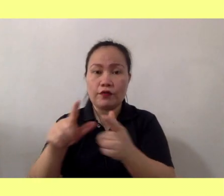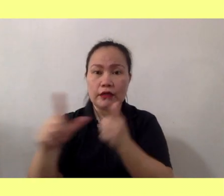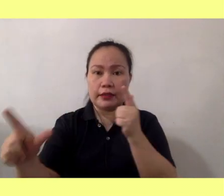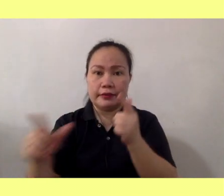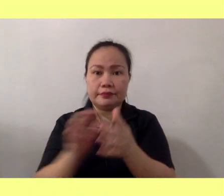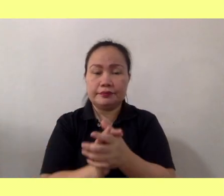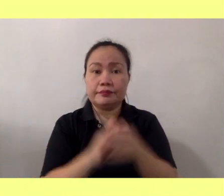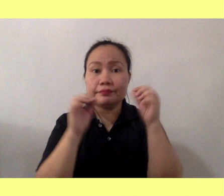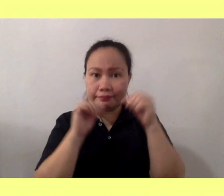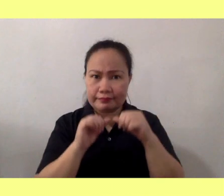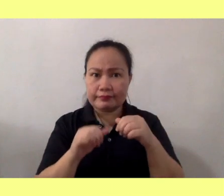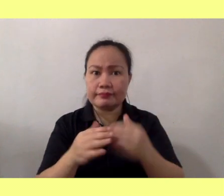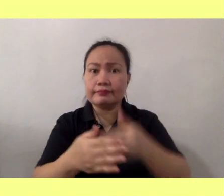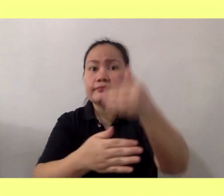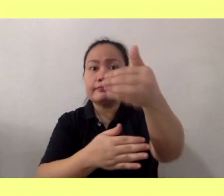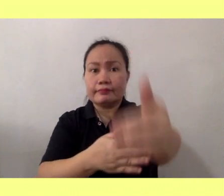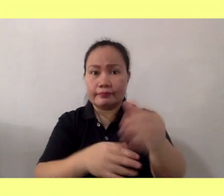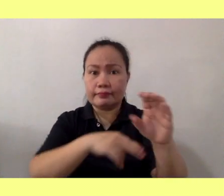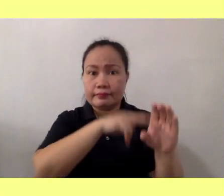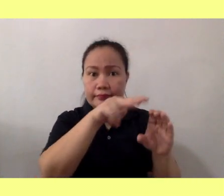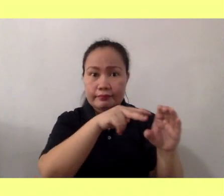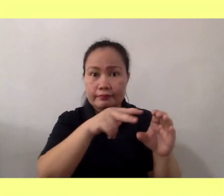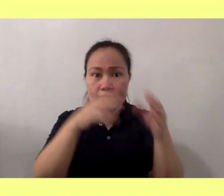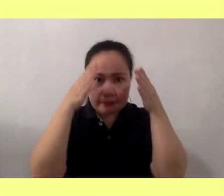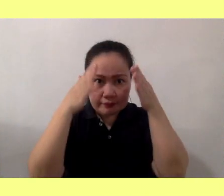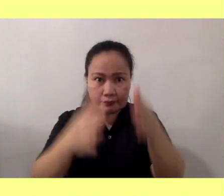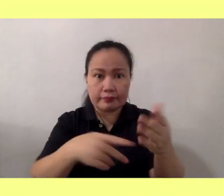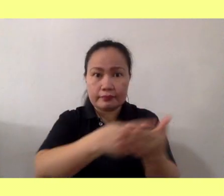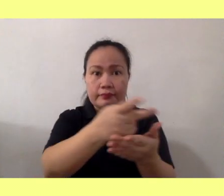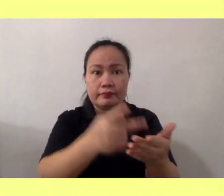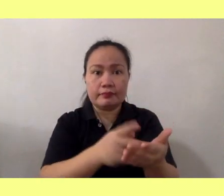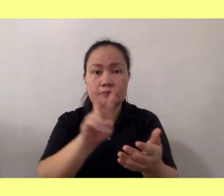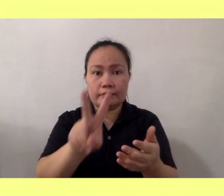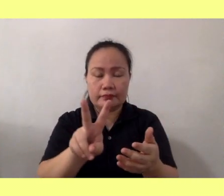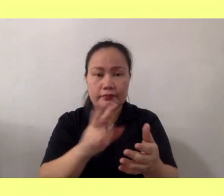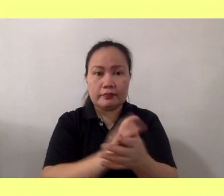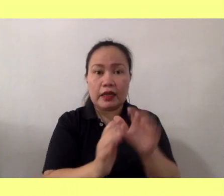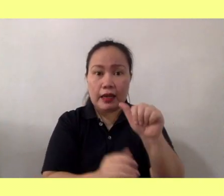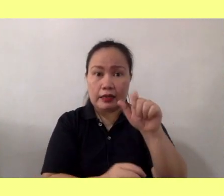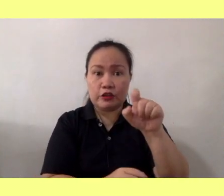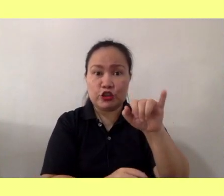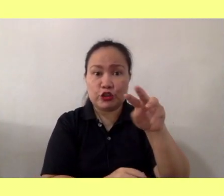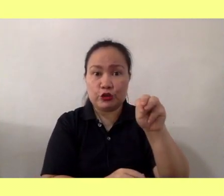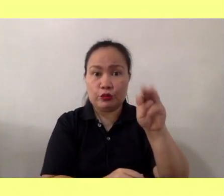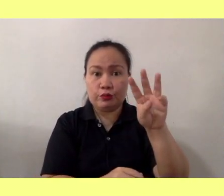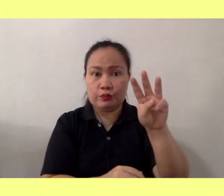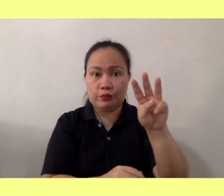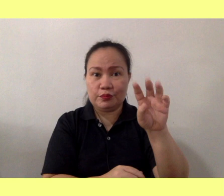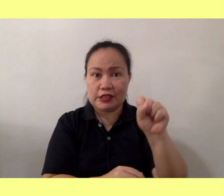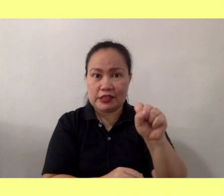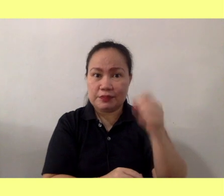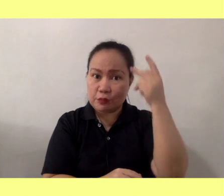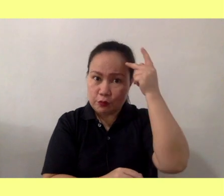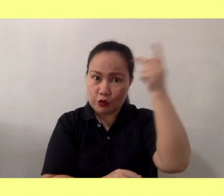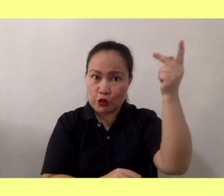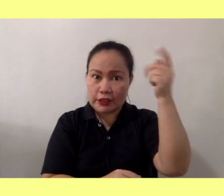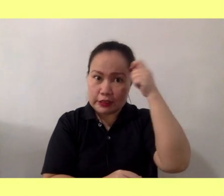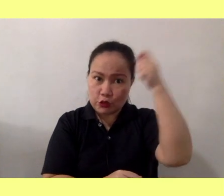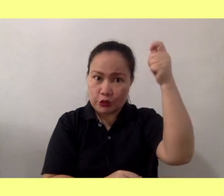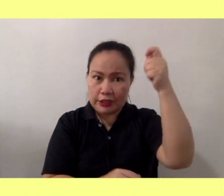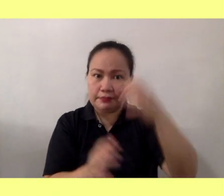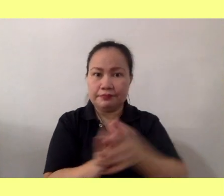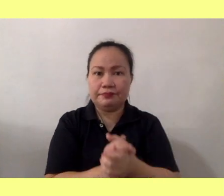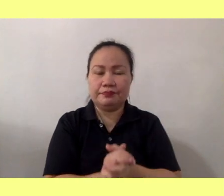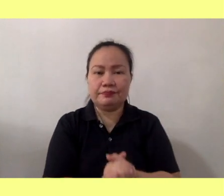po natin ang part 2 nito na magpo-focus naman sa axioms, postulates, and theorems. So, let's start.